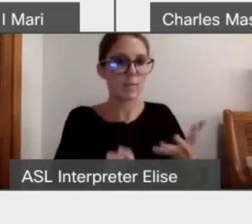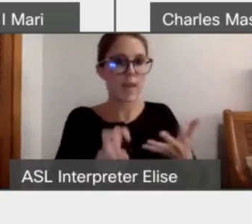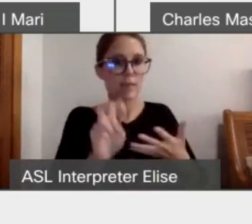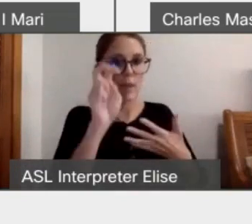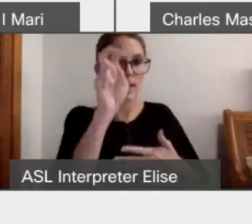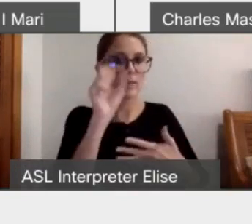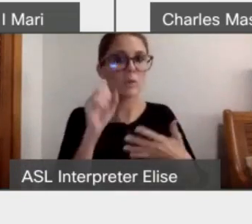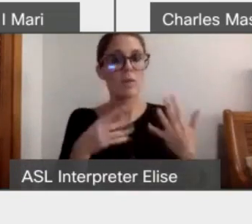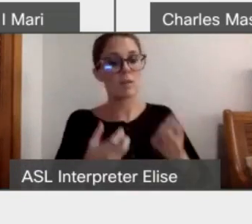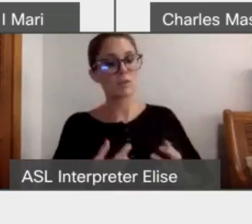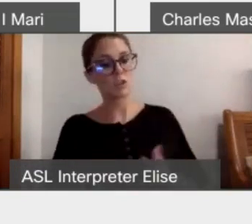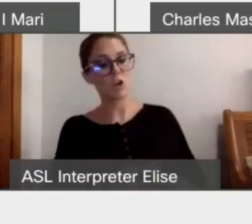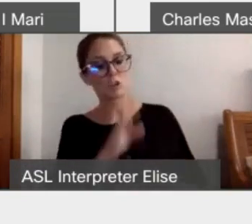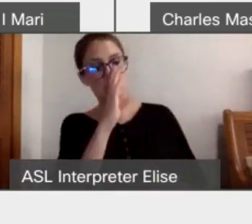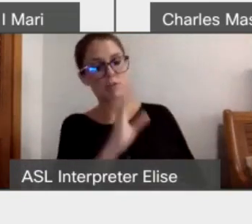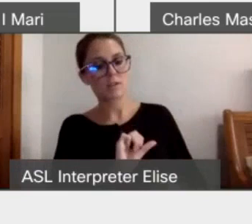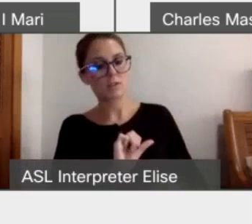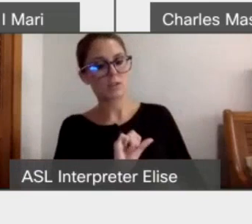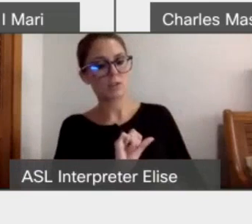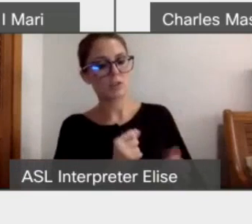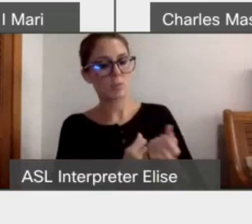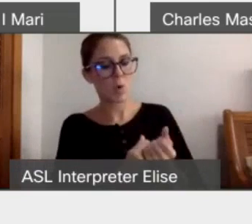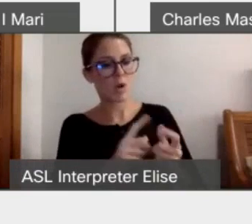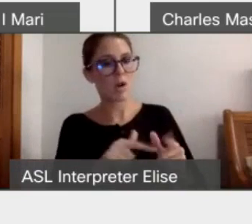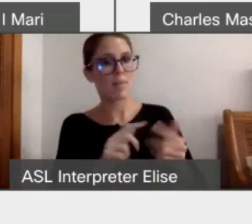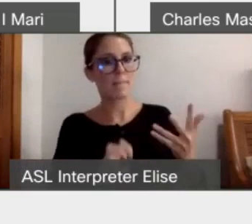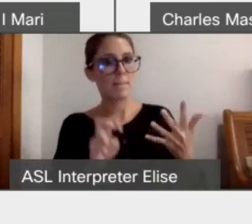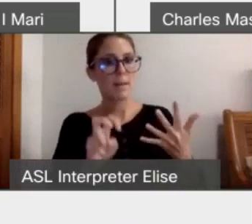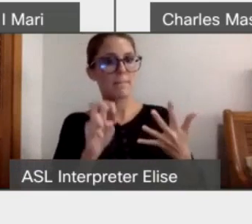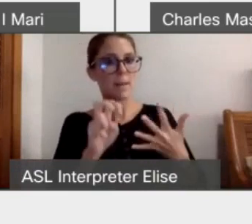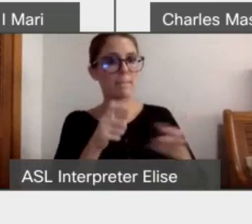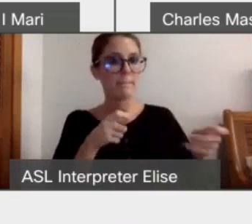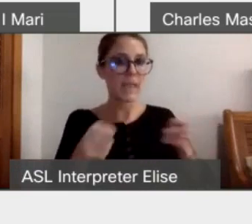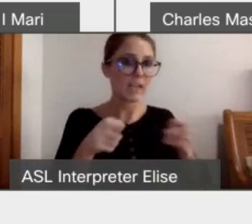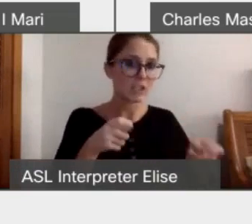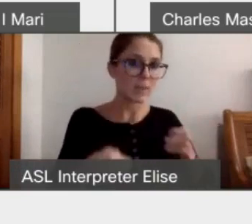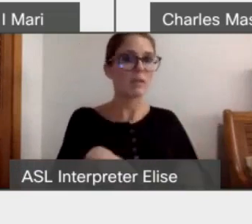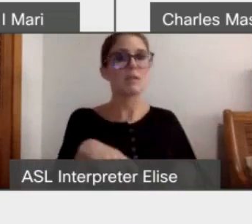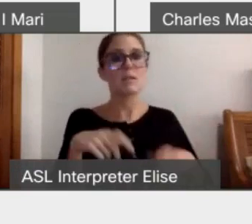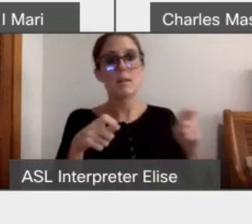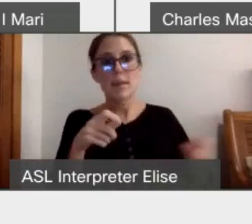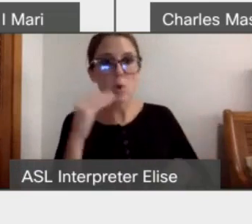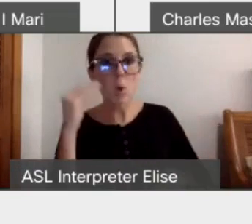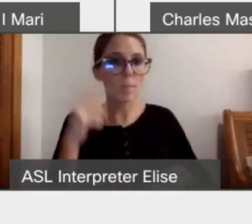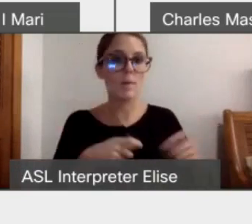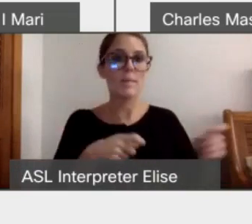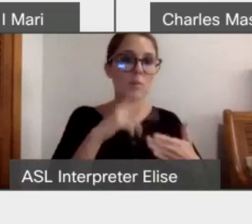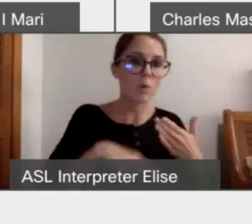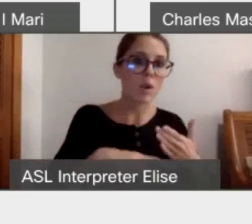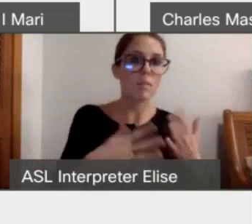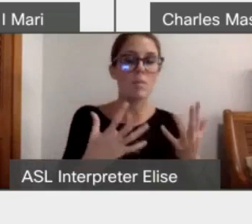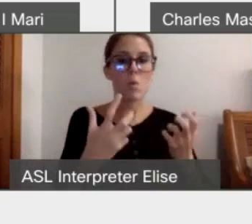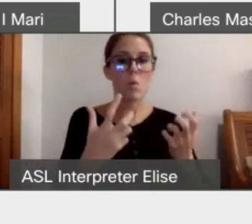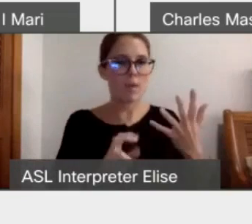work up through management and, manage a home, manage a program, go into administration. We want people to see that there